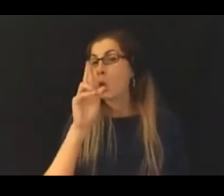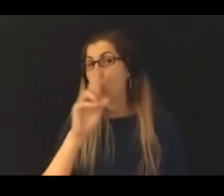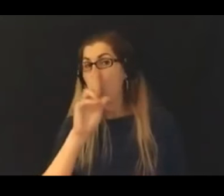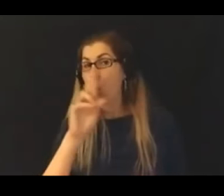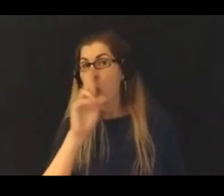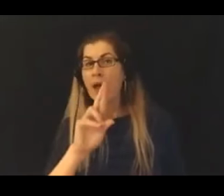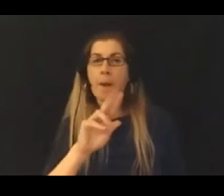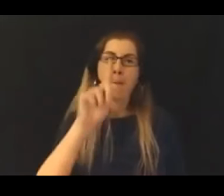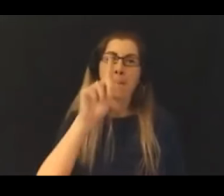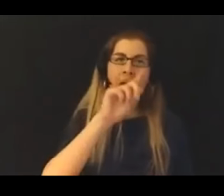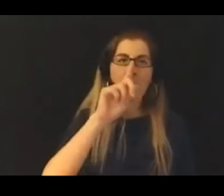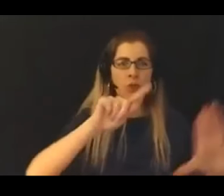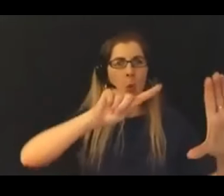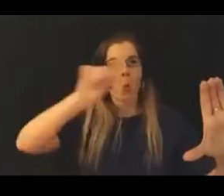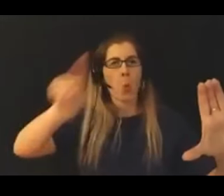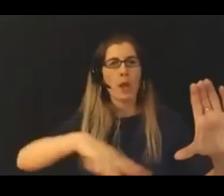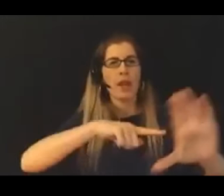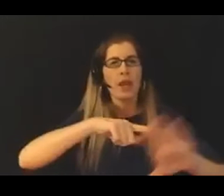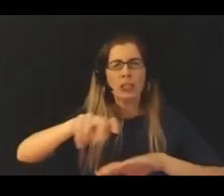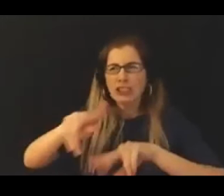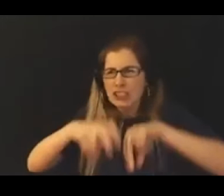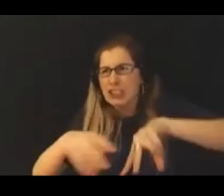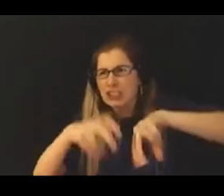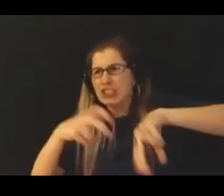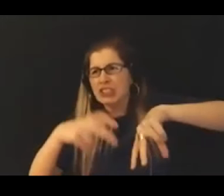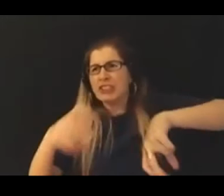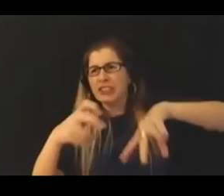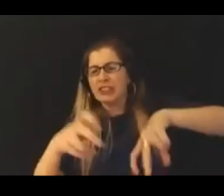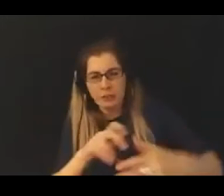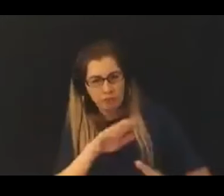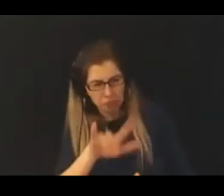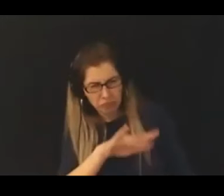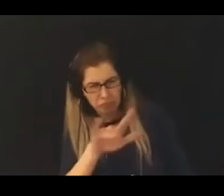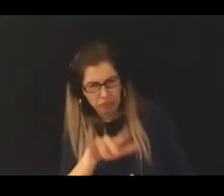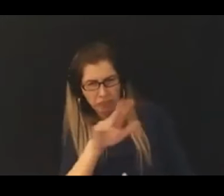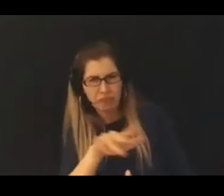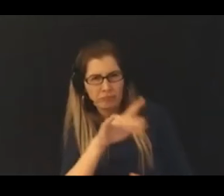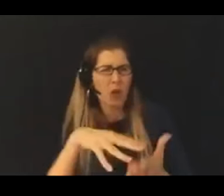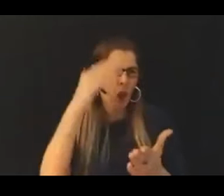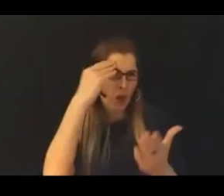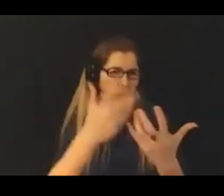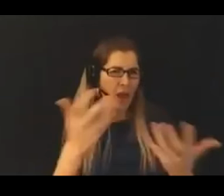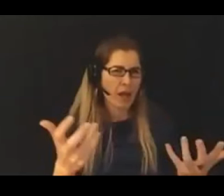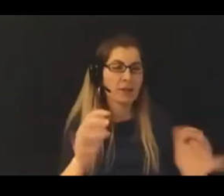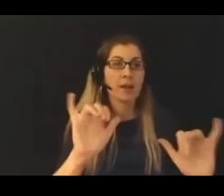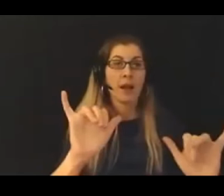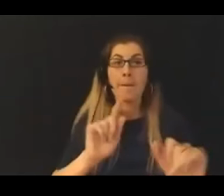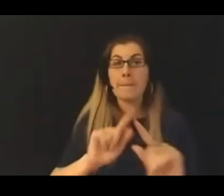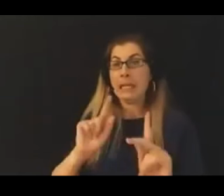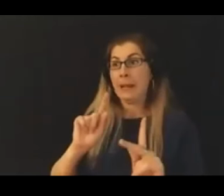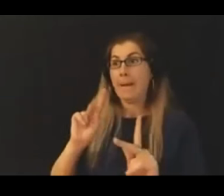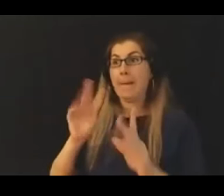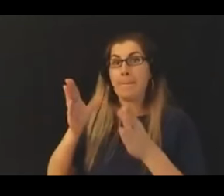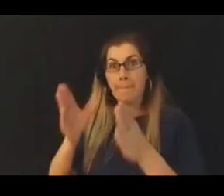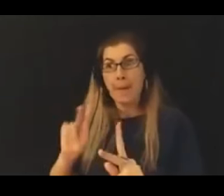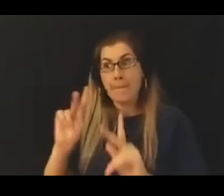wheel, and they'll do it vigorously, they'll do it strenuously, and that's how we know all the information. But when it comes to humans, we have so many more things that we can do